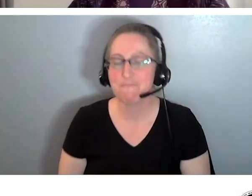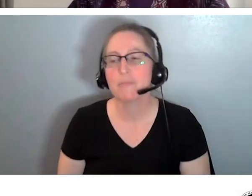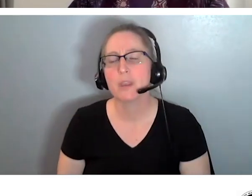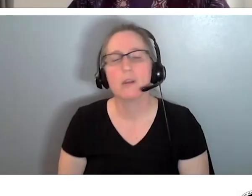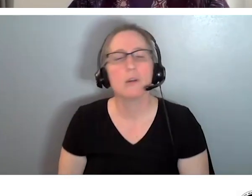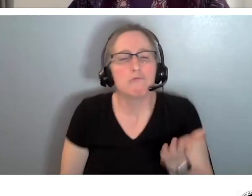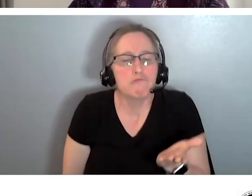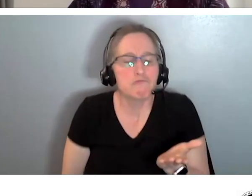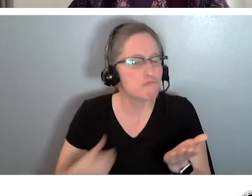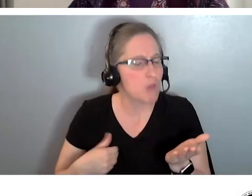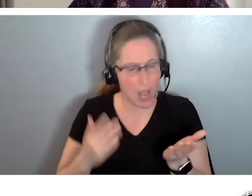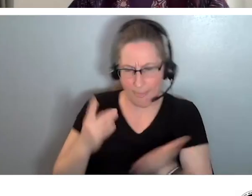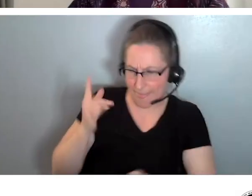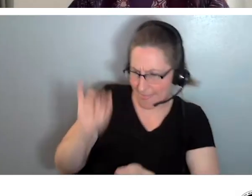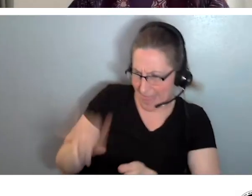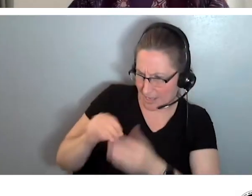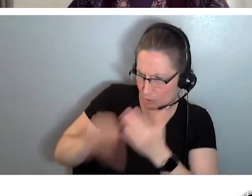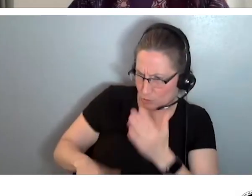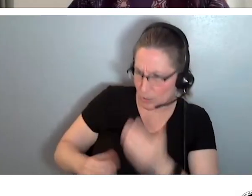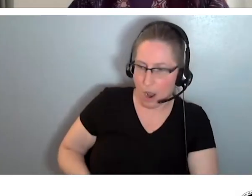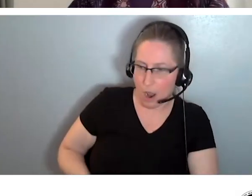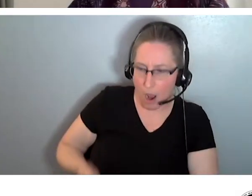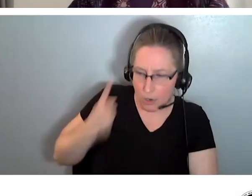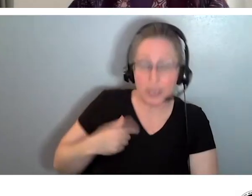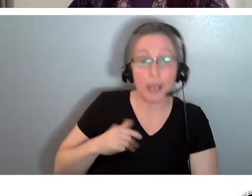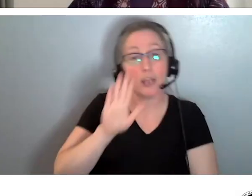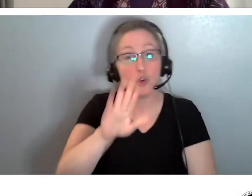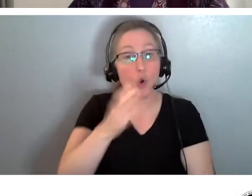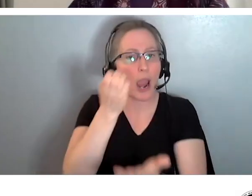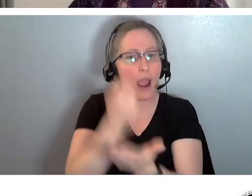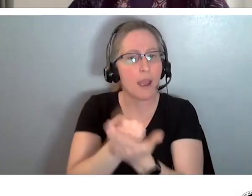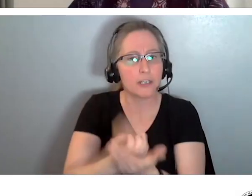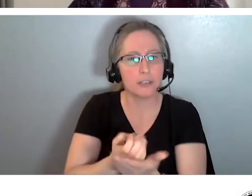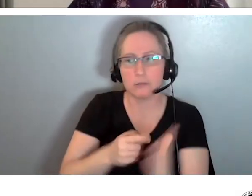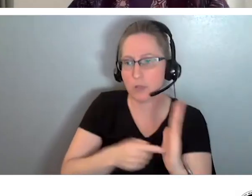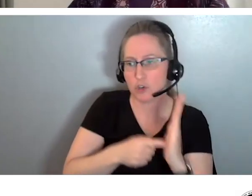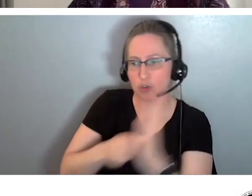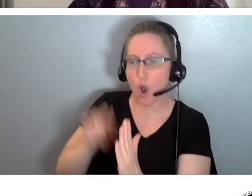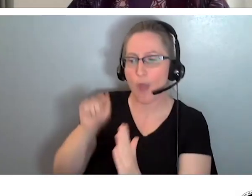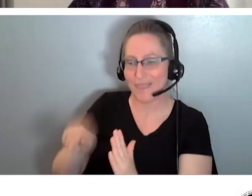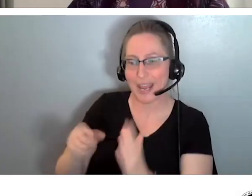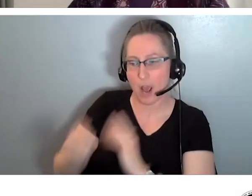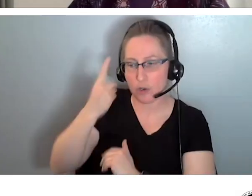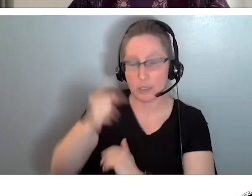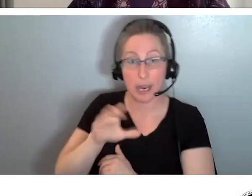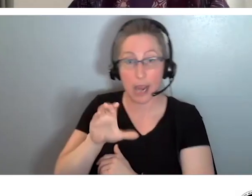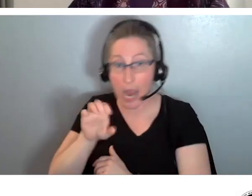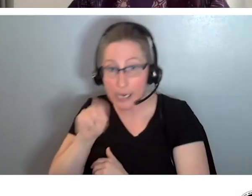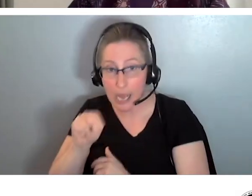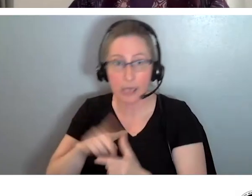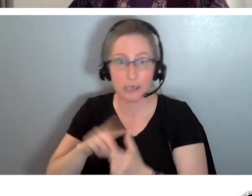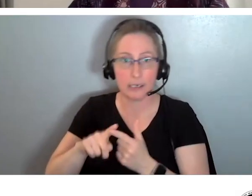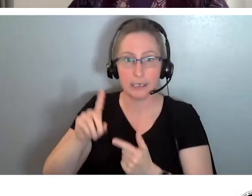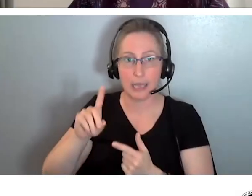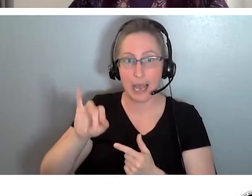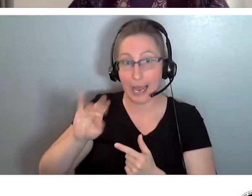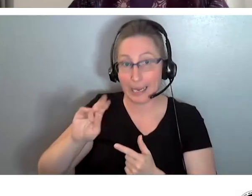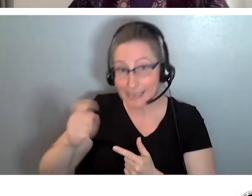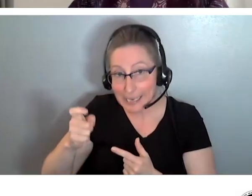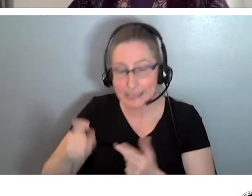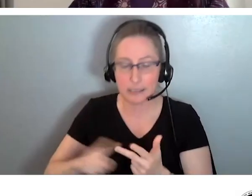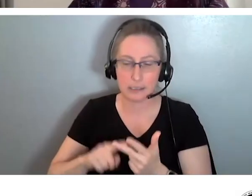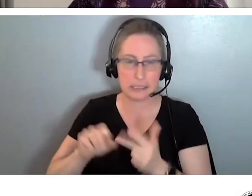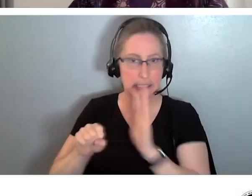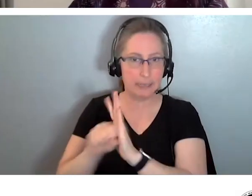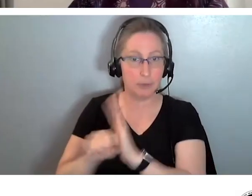know, what do they understand and what is your evidence that they understand icons, indices, or symbols.